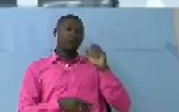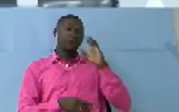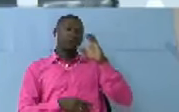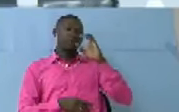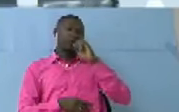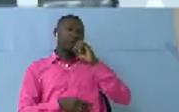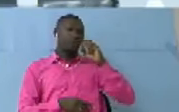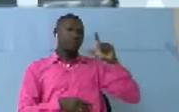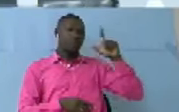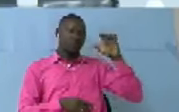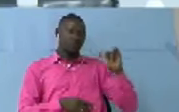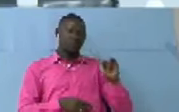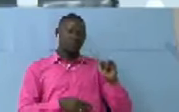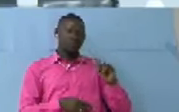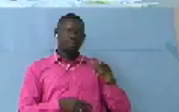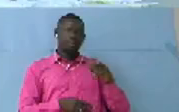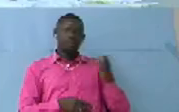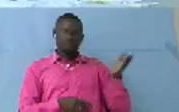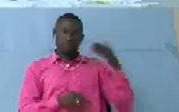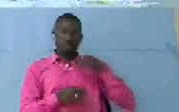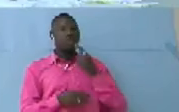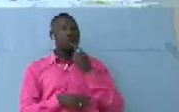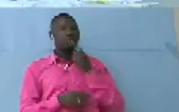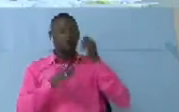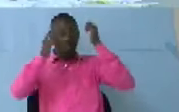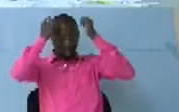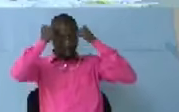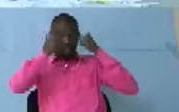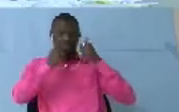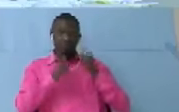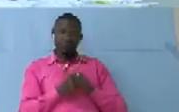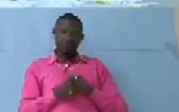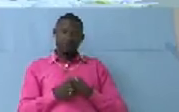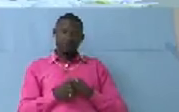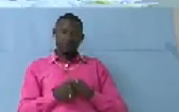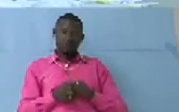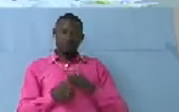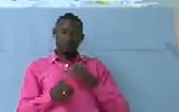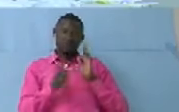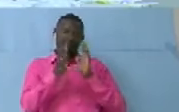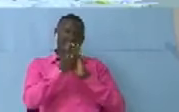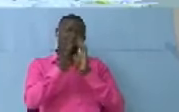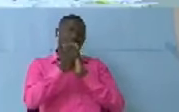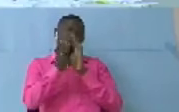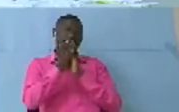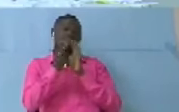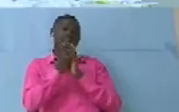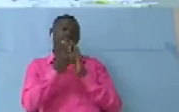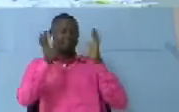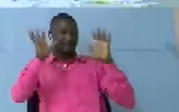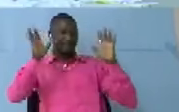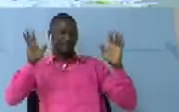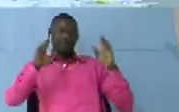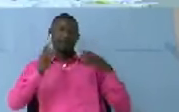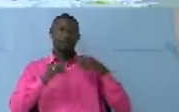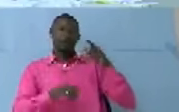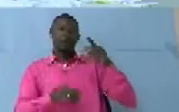on a red hat, and he was rushing in. Akabulo Kosi Parale. And he was clapping on the